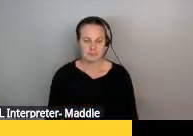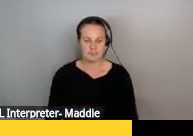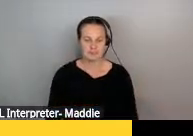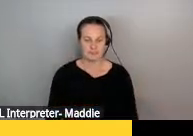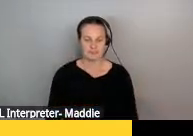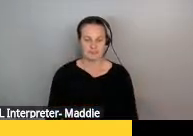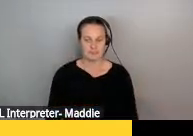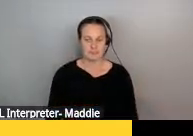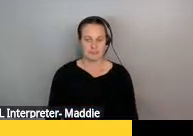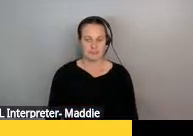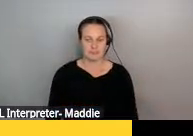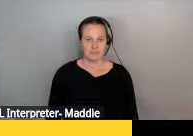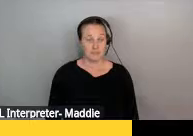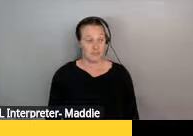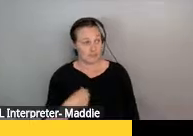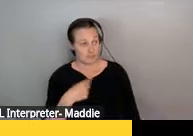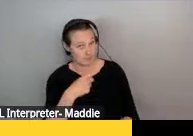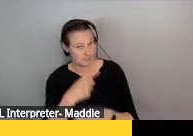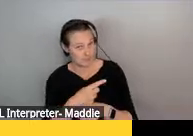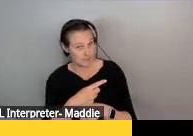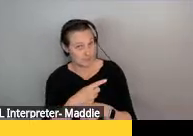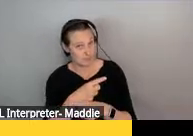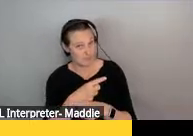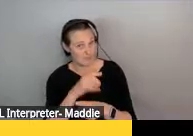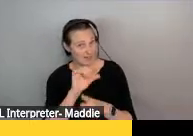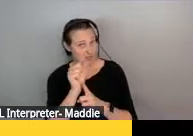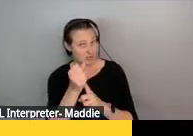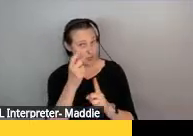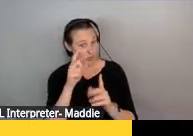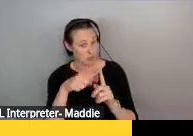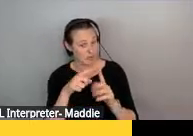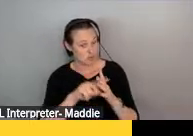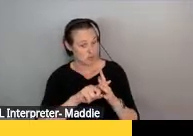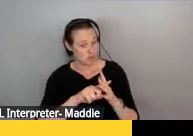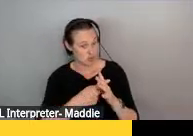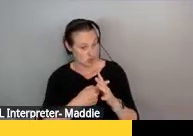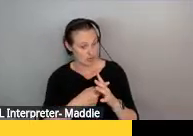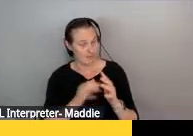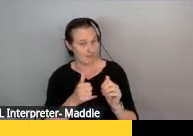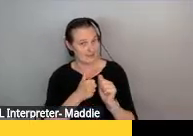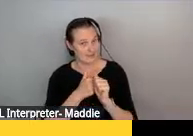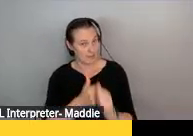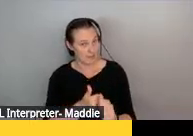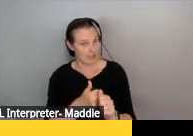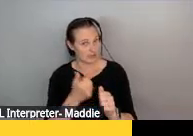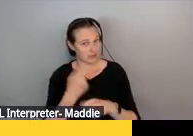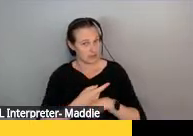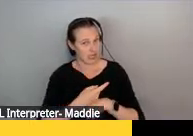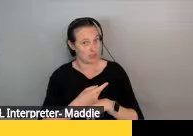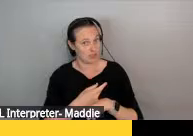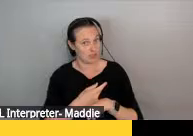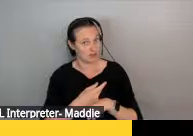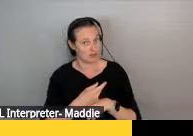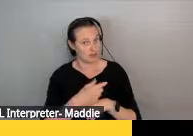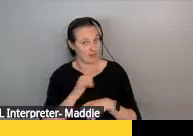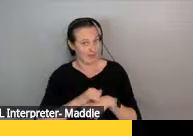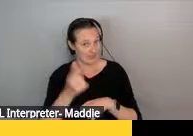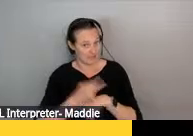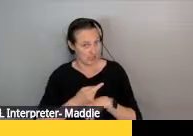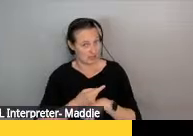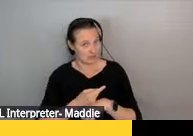And am I correct that in this case, when it goes into effect, is the compliance date? People need to be in compliance by that